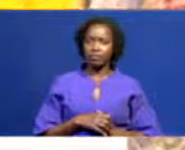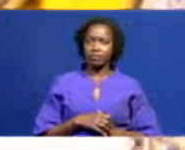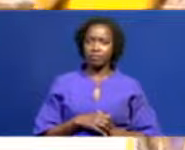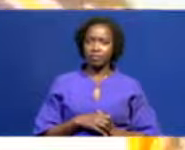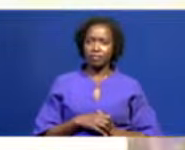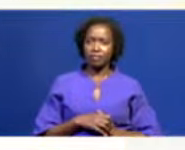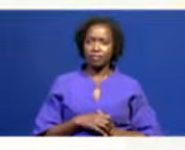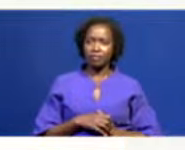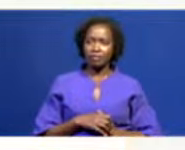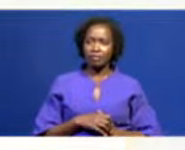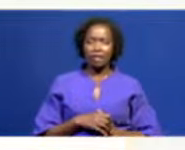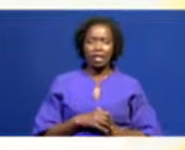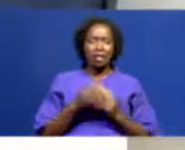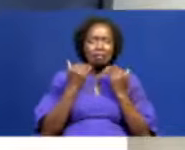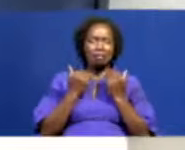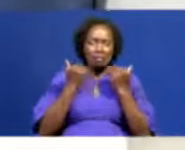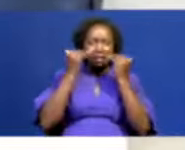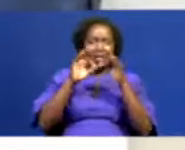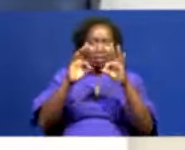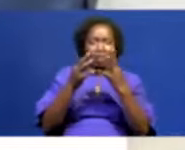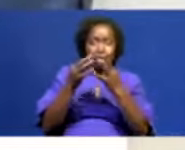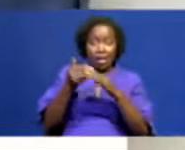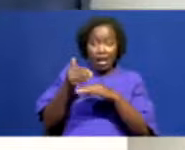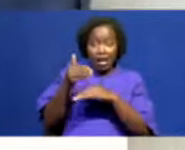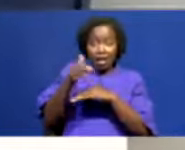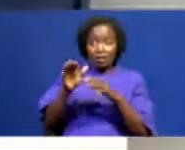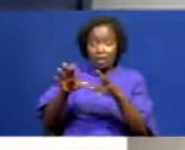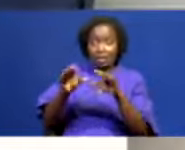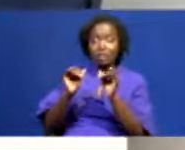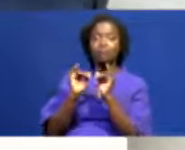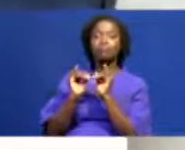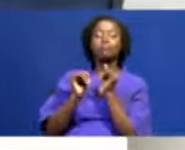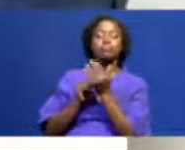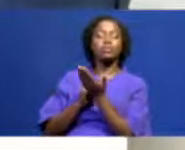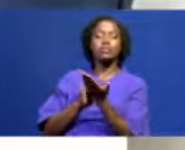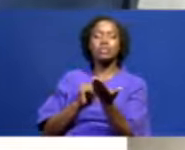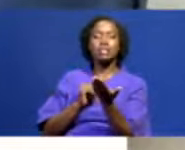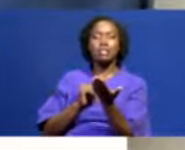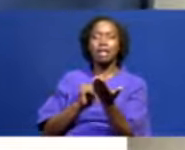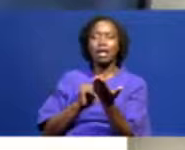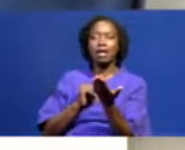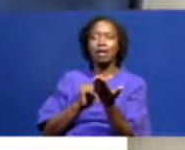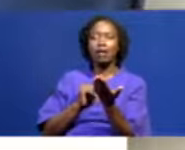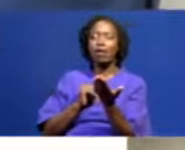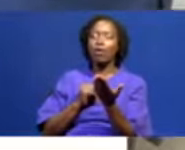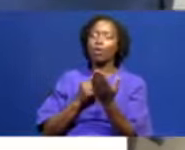His distraught family, who gathered outside the morgue after receiving the news, appeared pensive